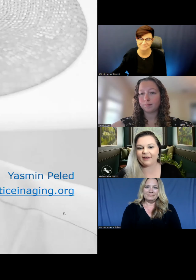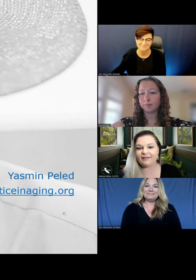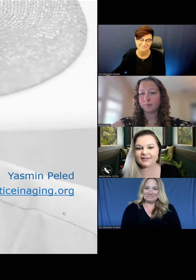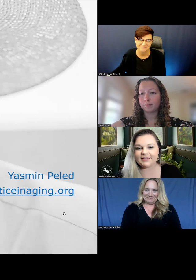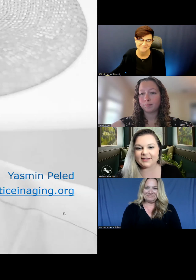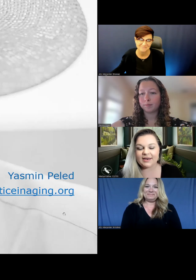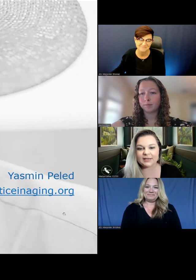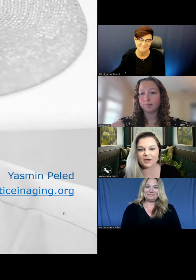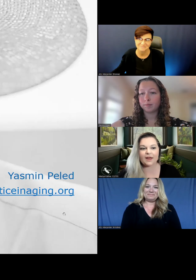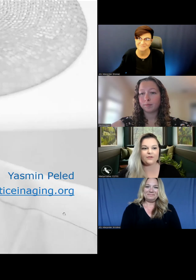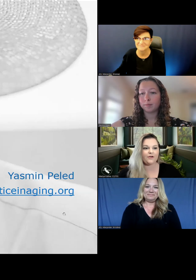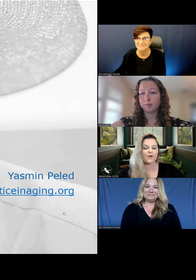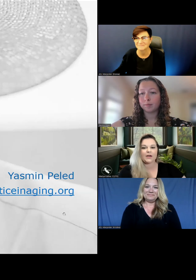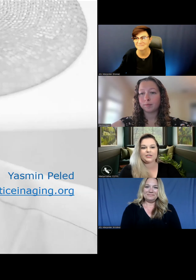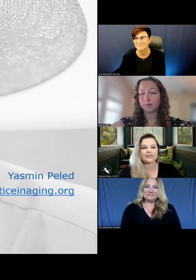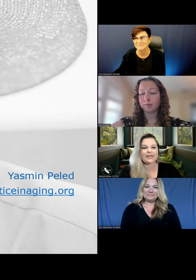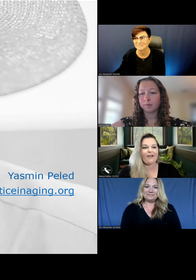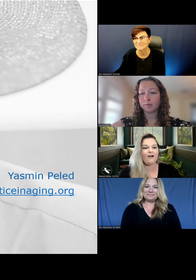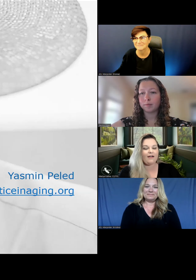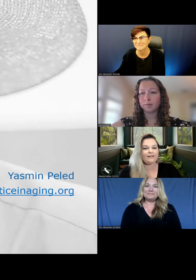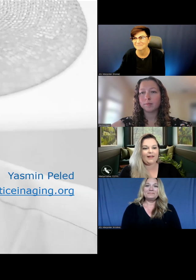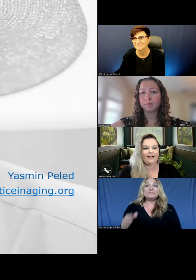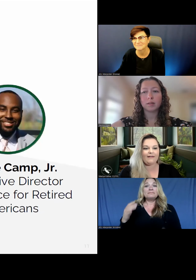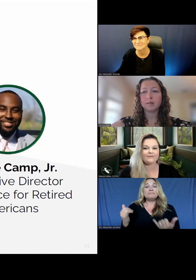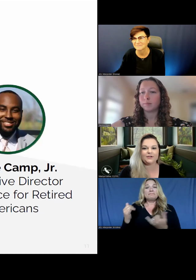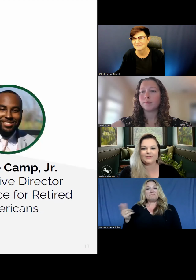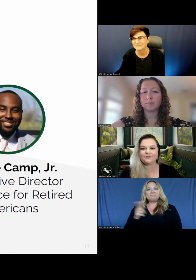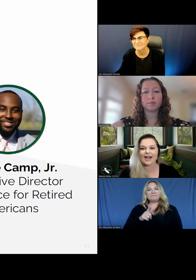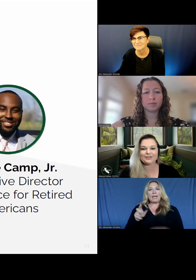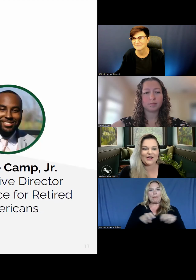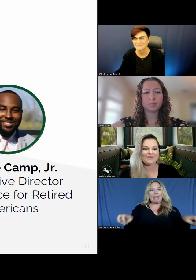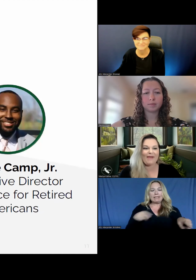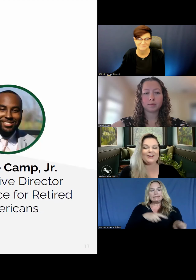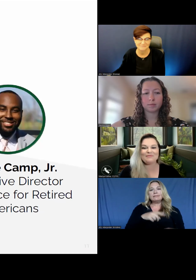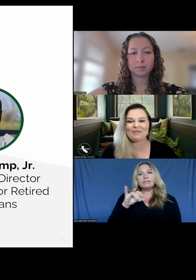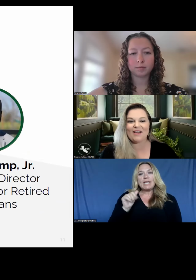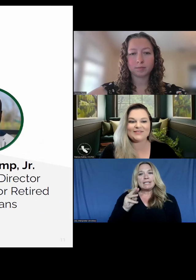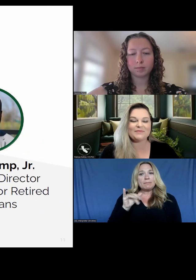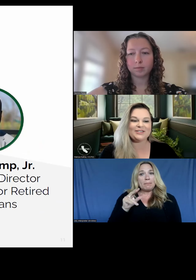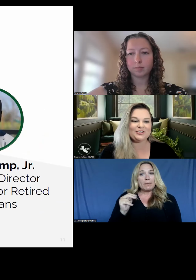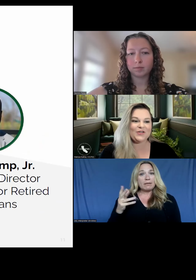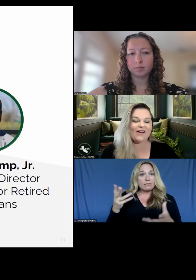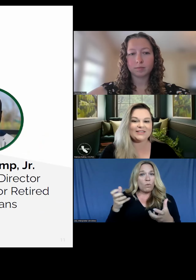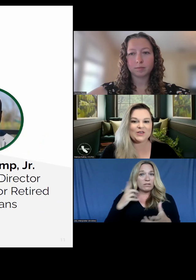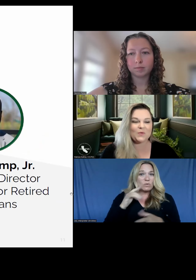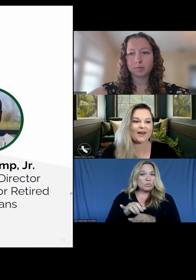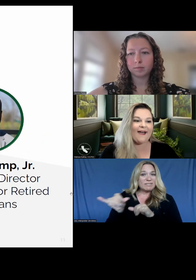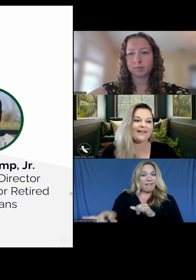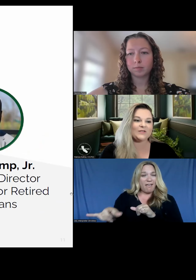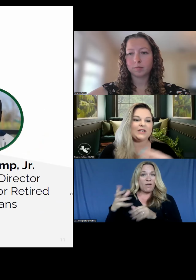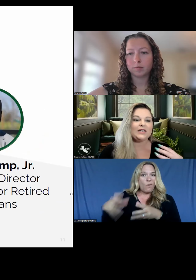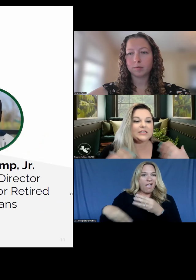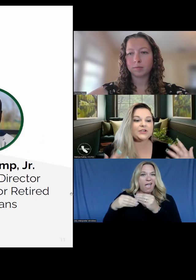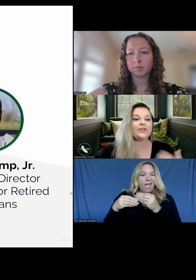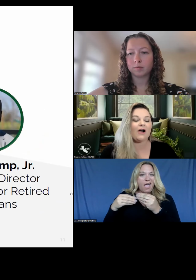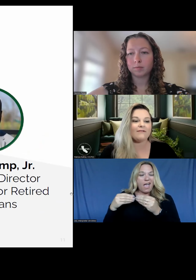our panelists. And Yasmin, I don't know if you want to just stay on and kind of serve as a reactor on the panel. Maybe you have some additional thoughts that you want to add